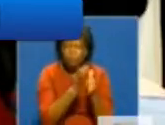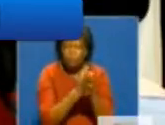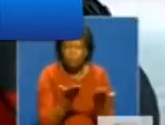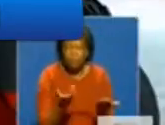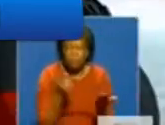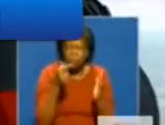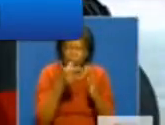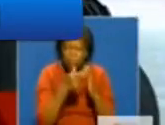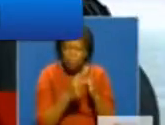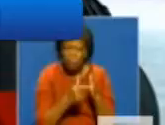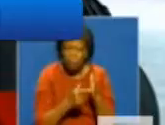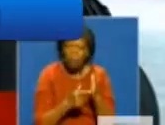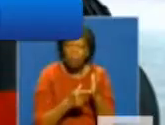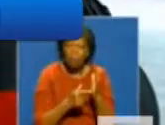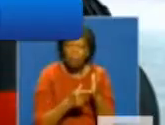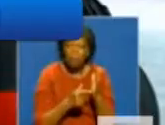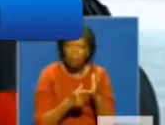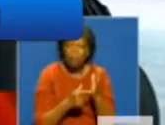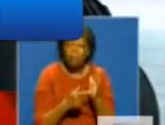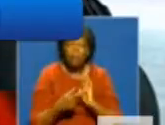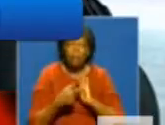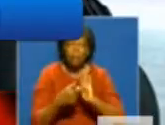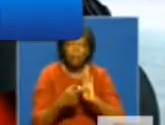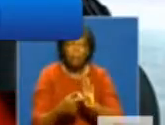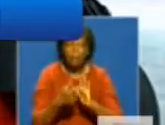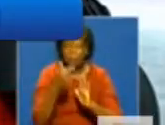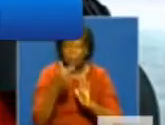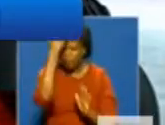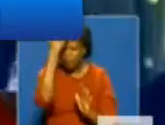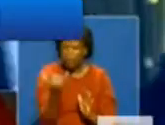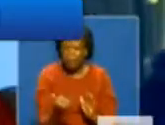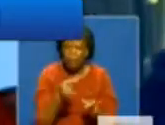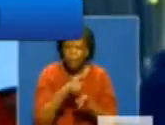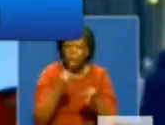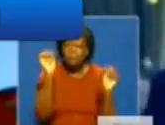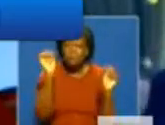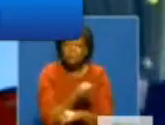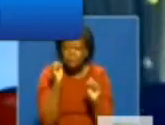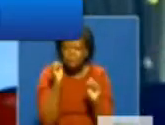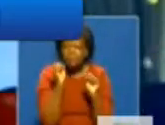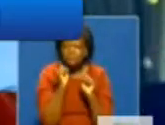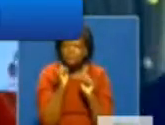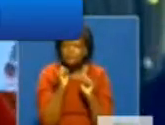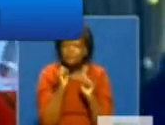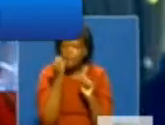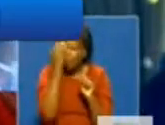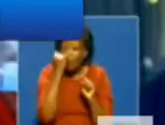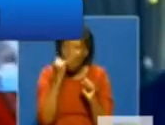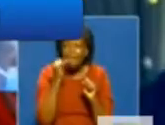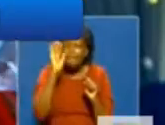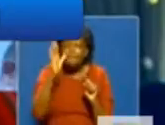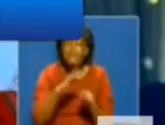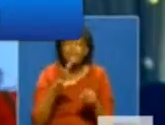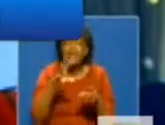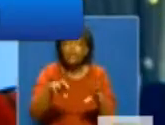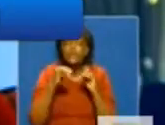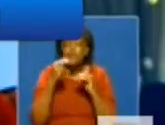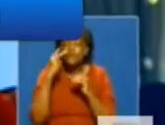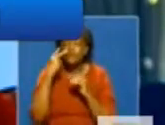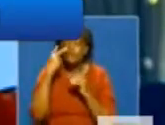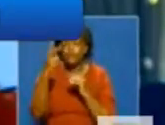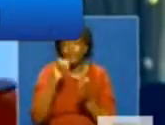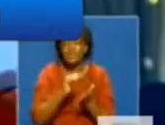detail, without explaining, it demonstrates why why Parliament adopted the view that you cannot have